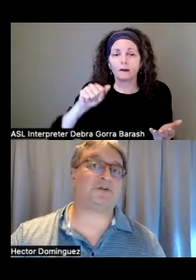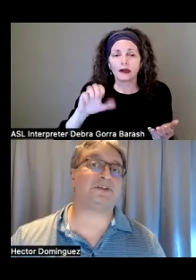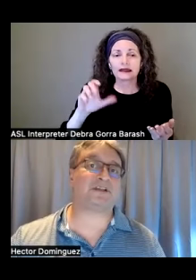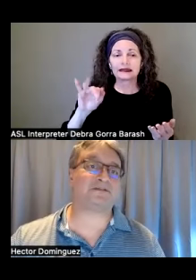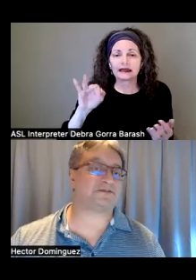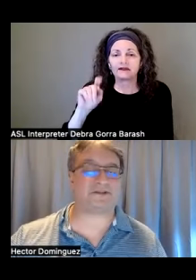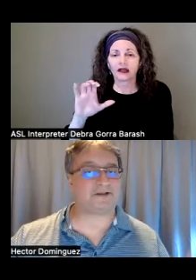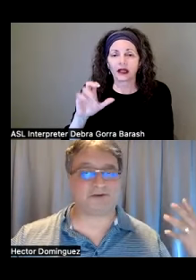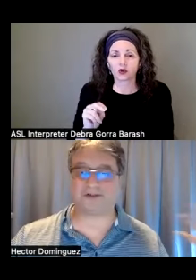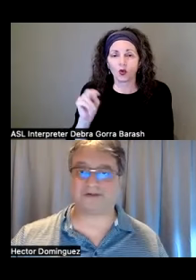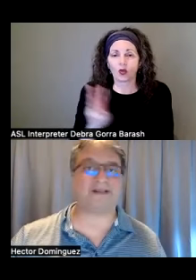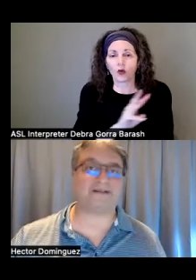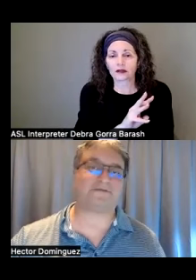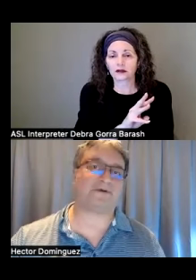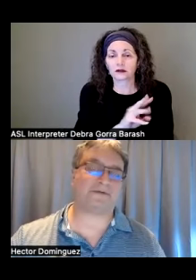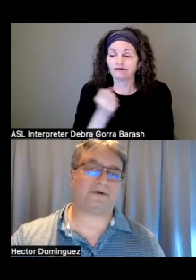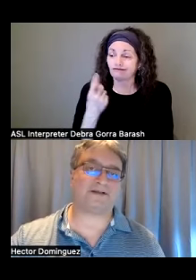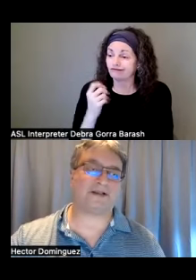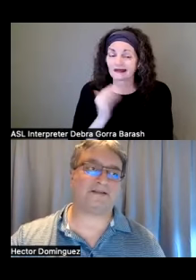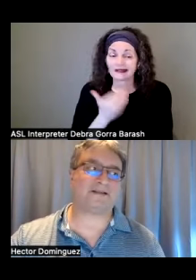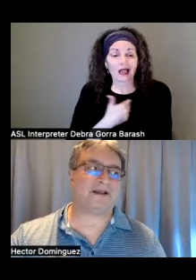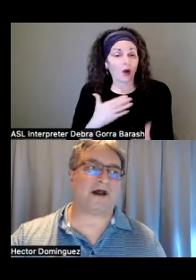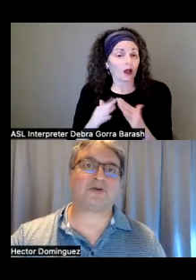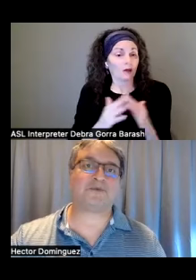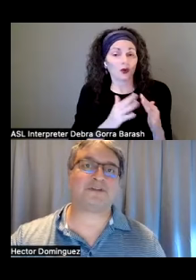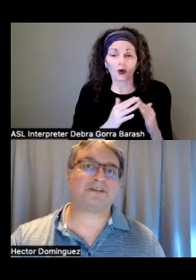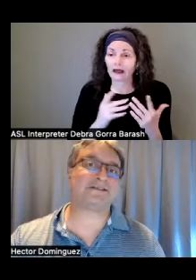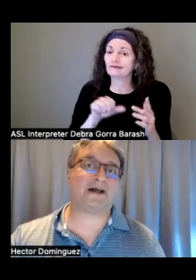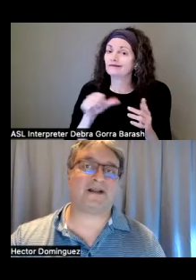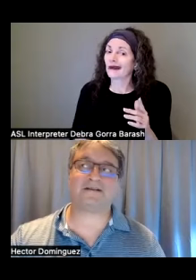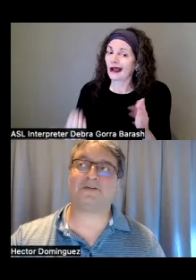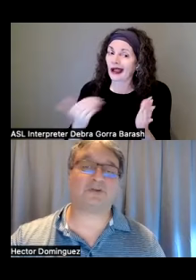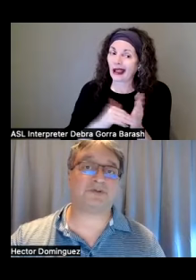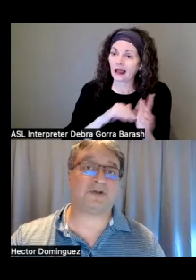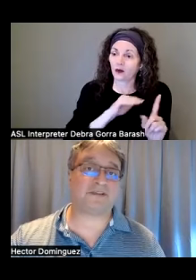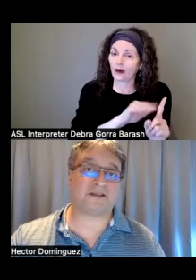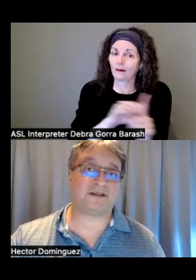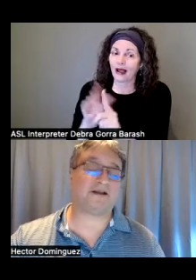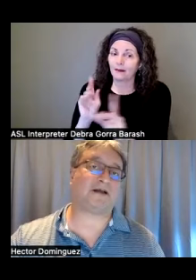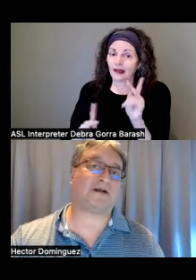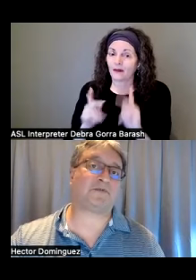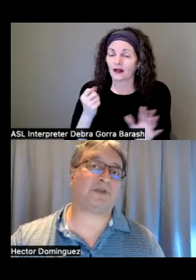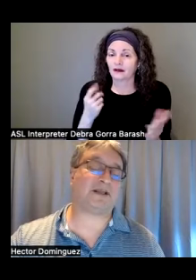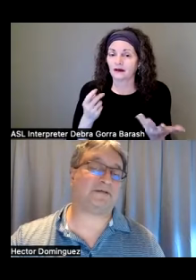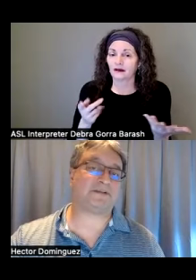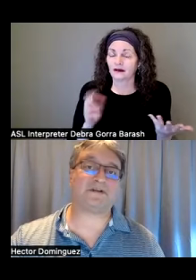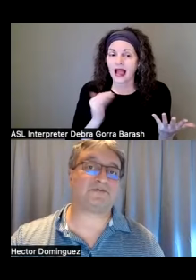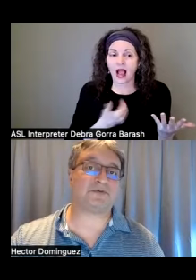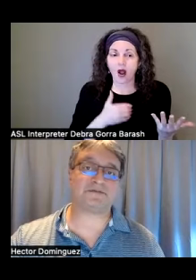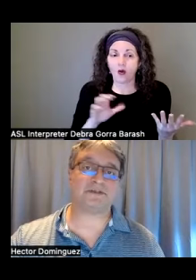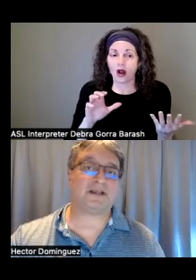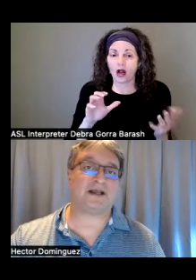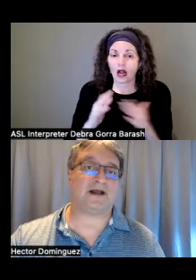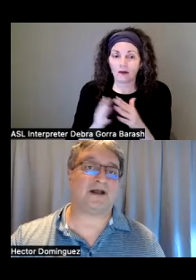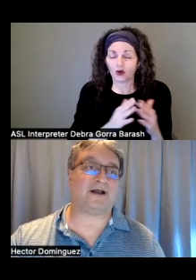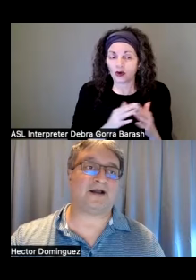Our community, just another reminder for everyone, right? Our communities are not monolithic. We have different